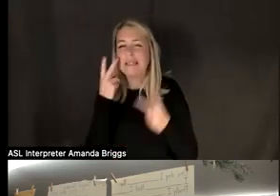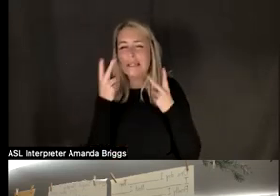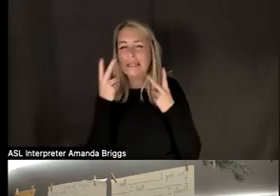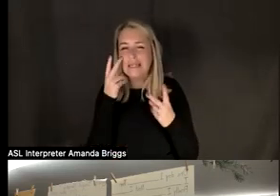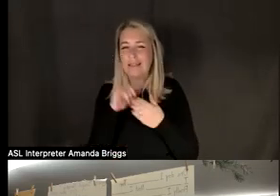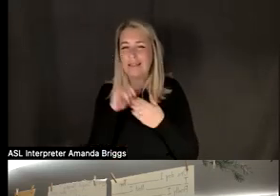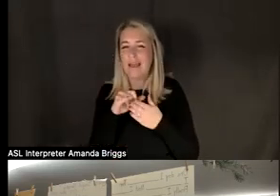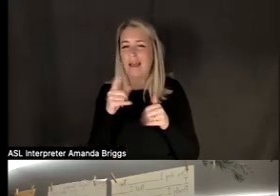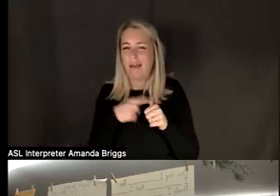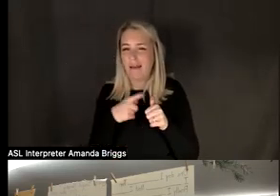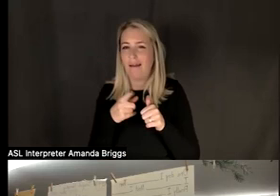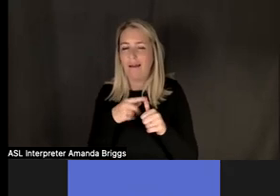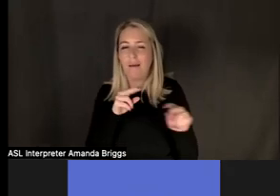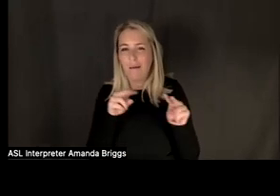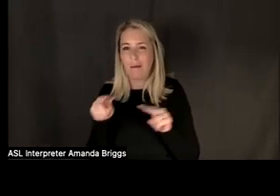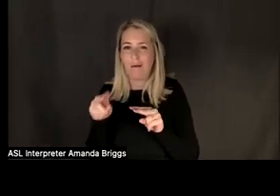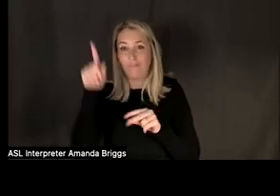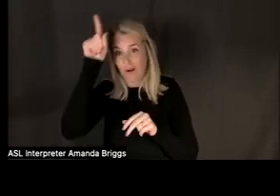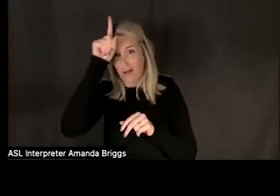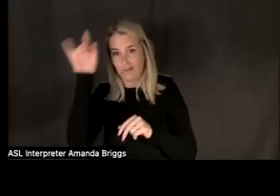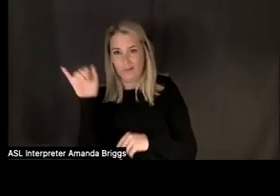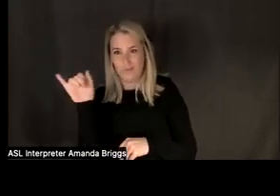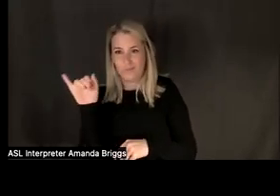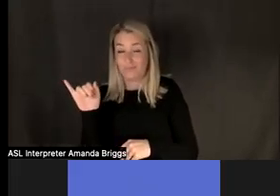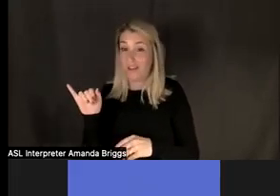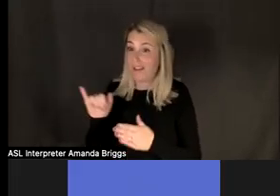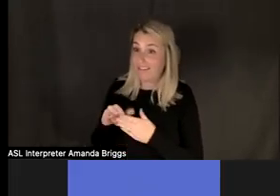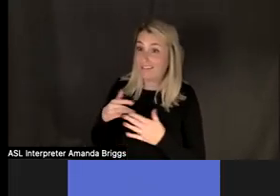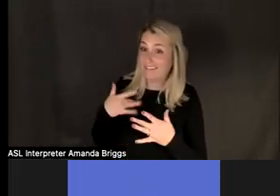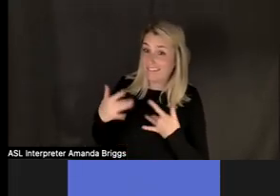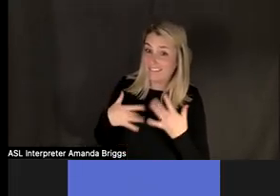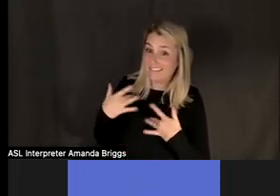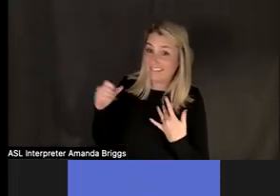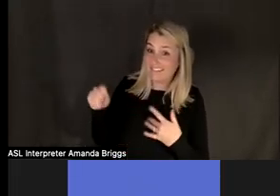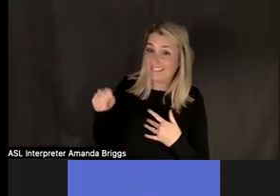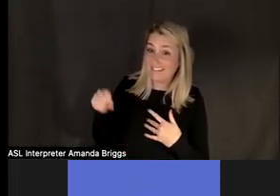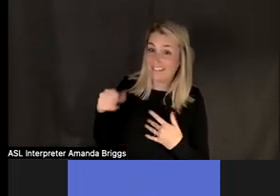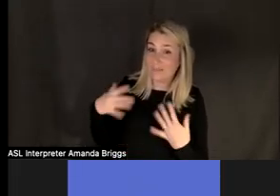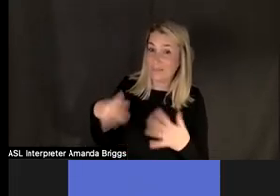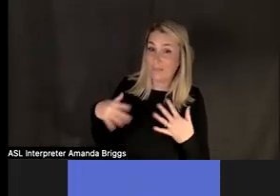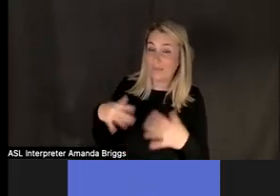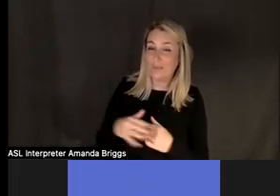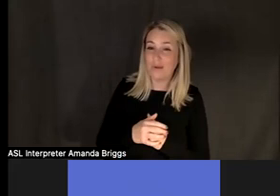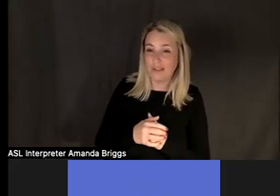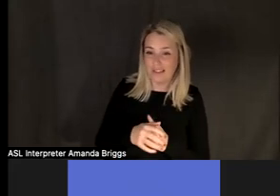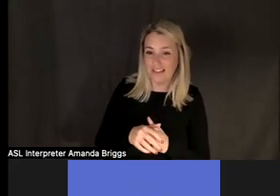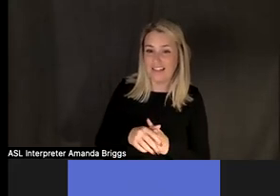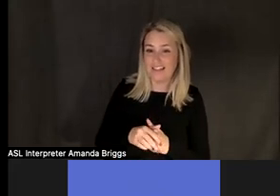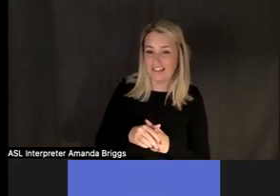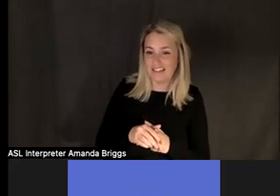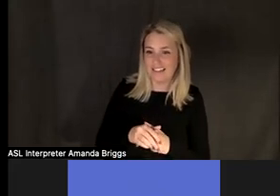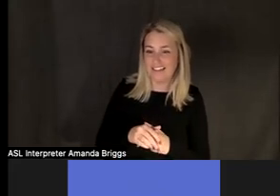the German side, which is super exciting because then we're just how strong their brains are. So, but this is